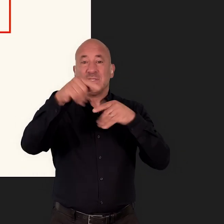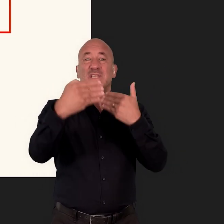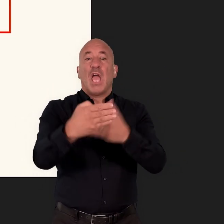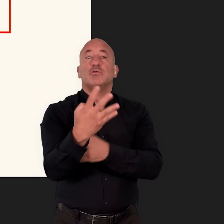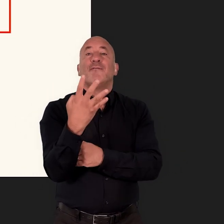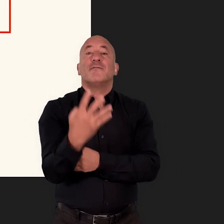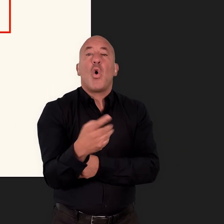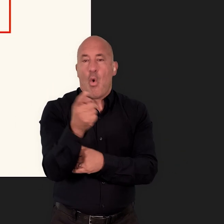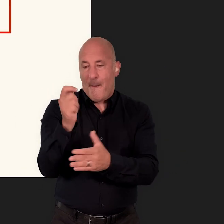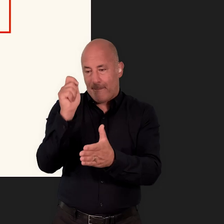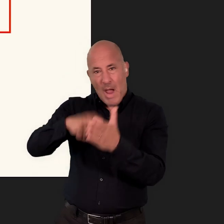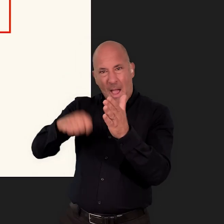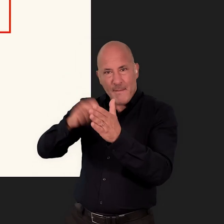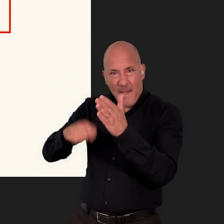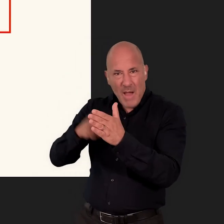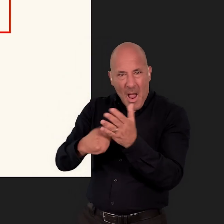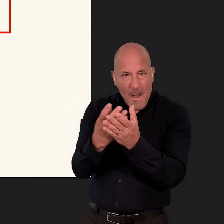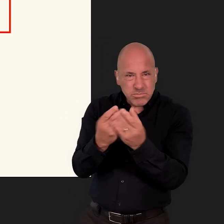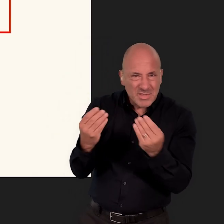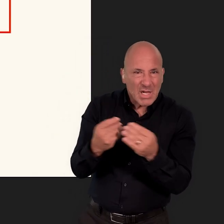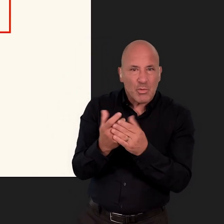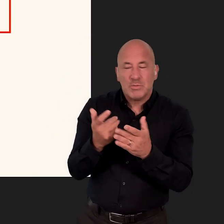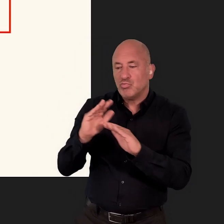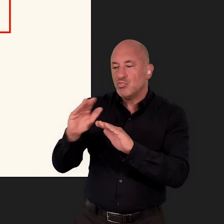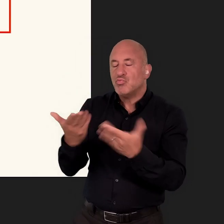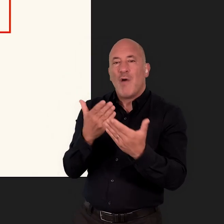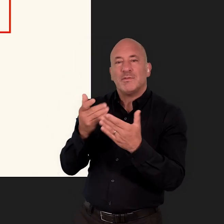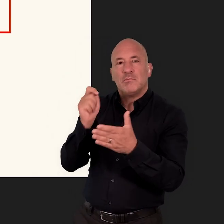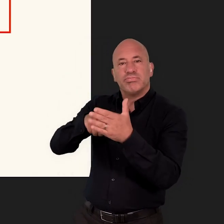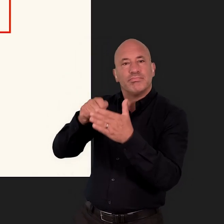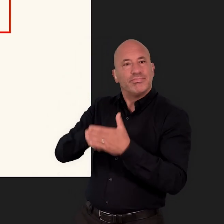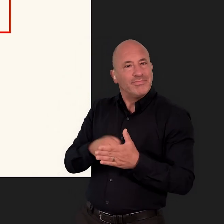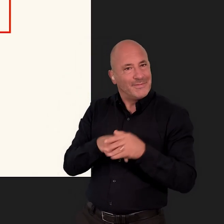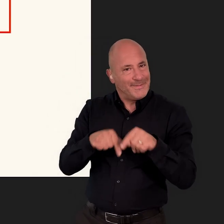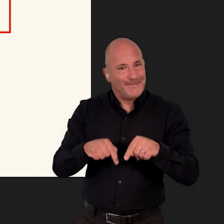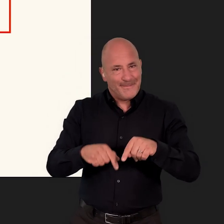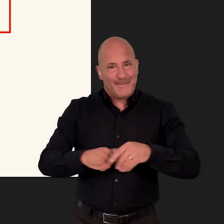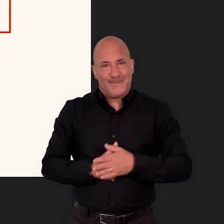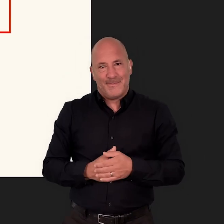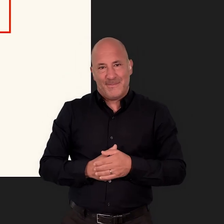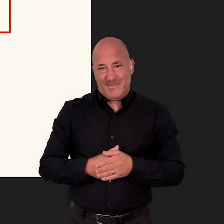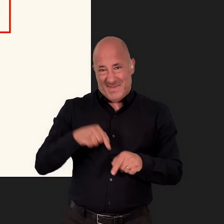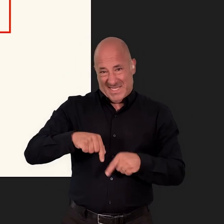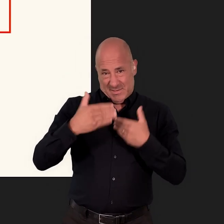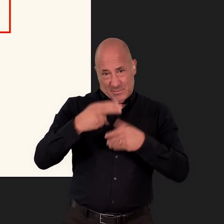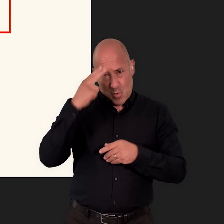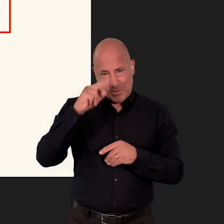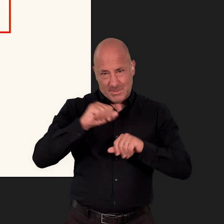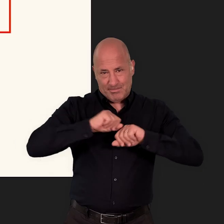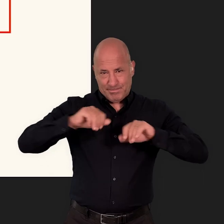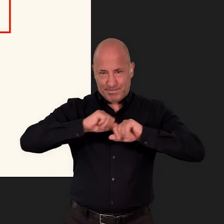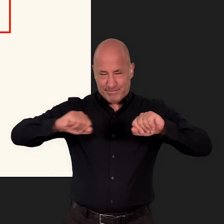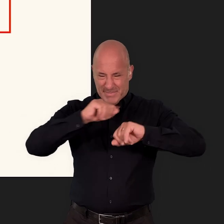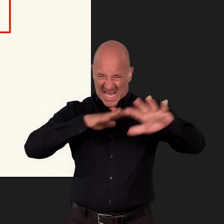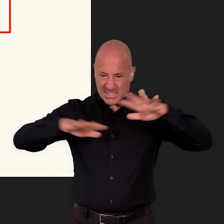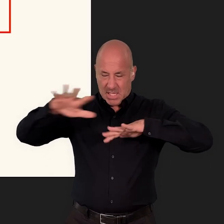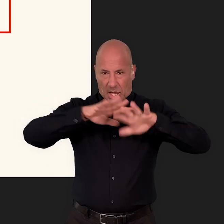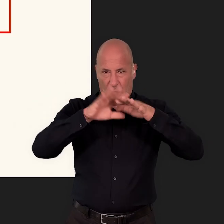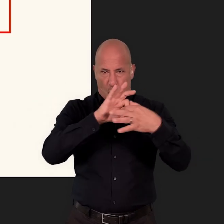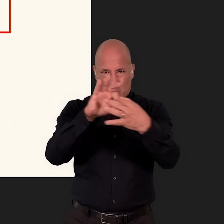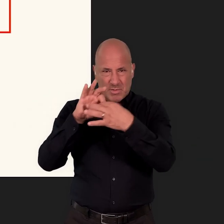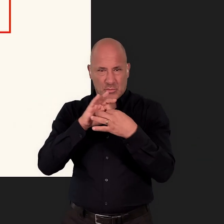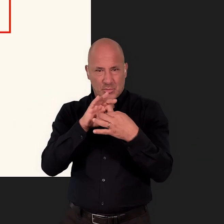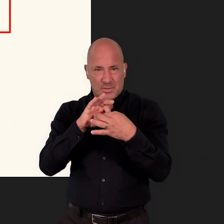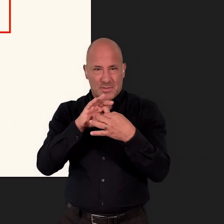information required to purchase materials and procure services is produced at Stage 4. This stage is called